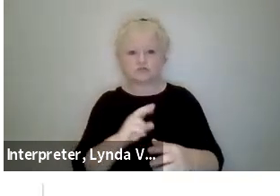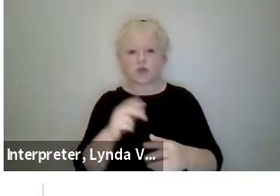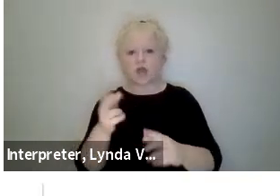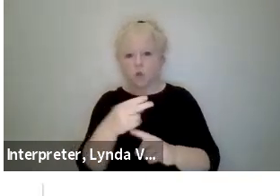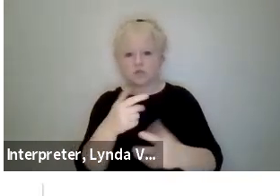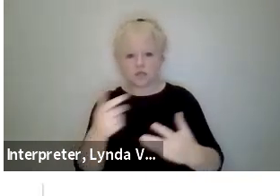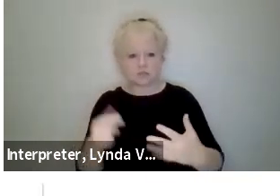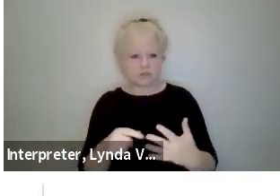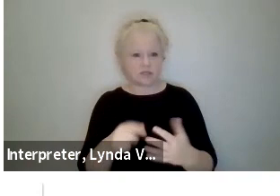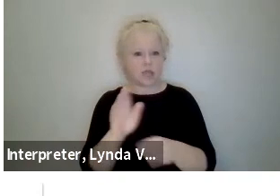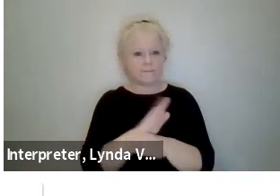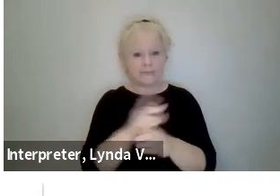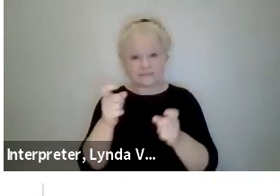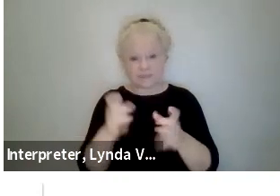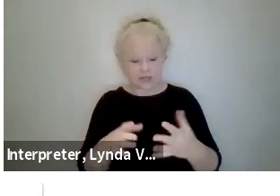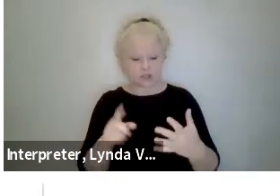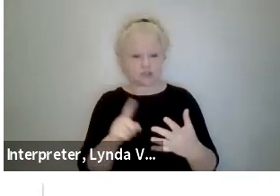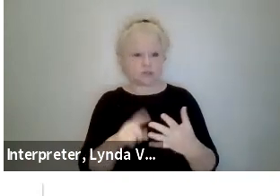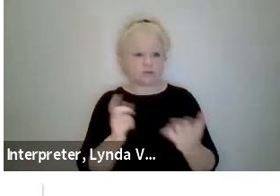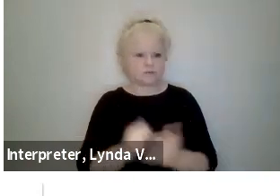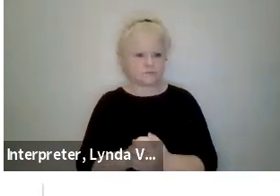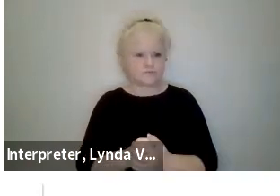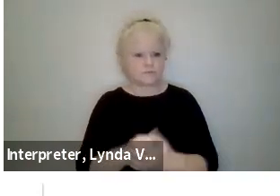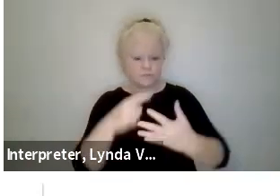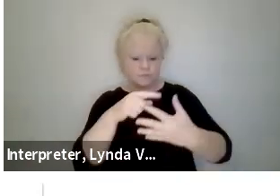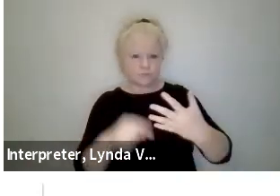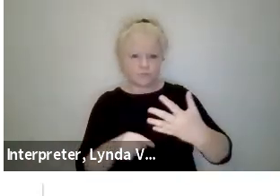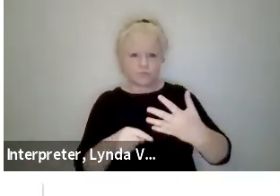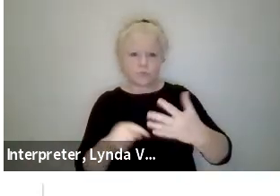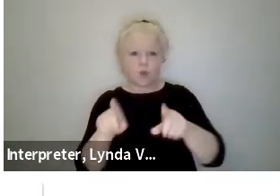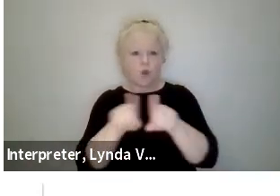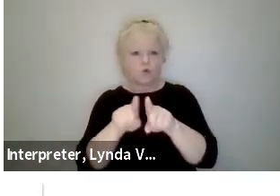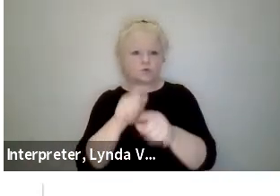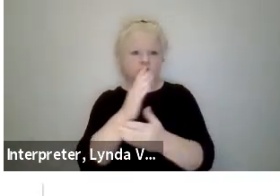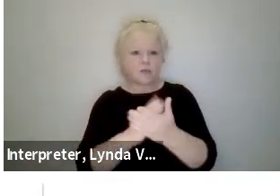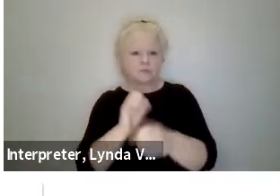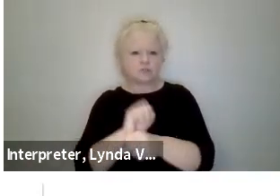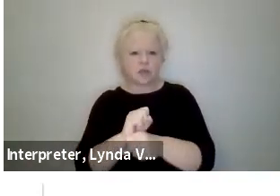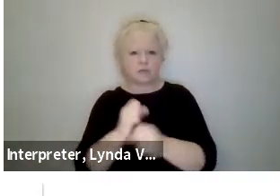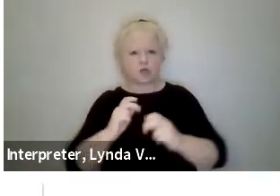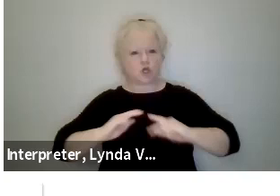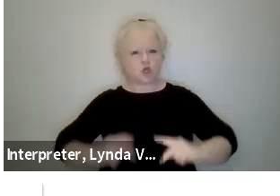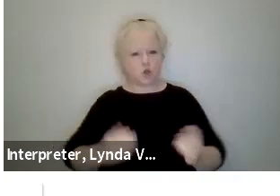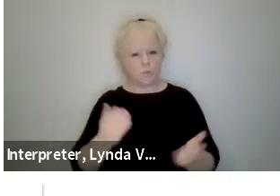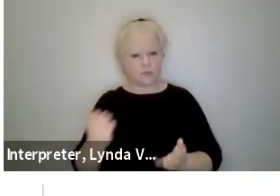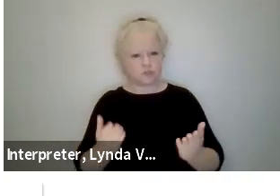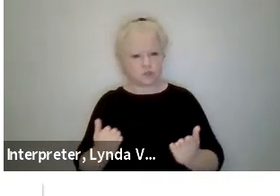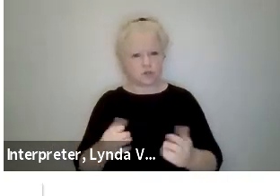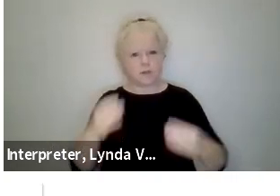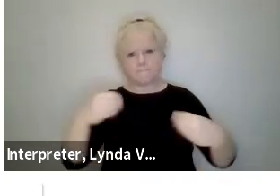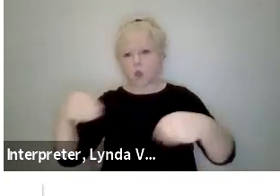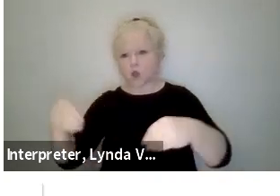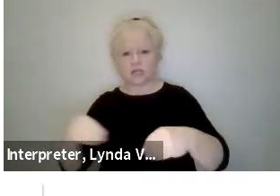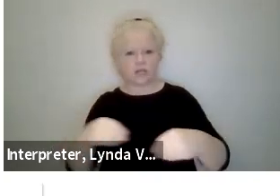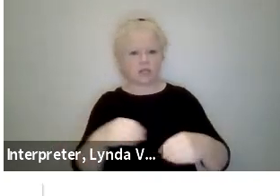followed by business management and administration. There's also some notable occupations in human services, as well as marketing, sales,